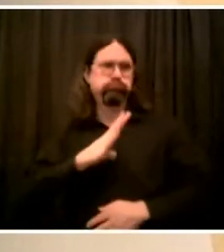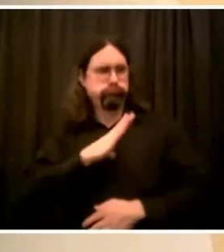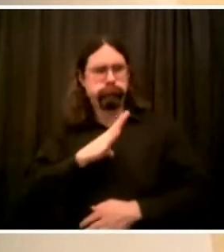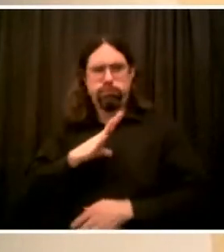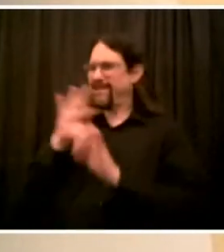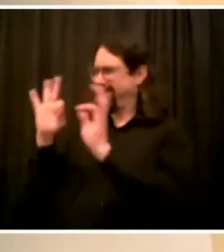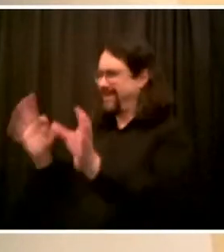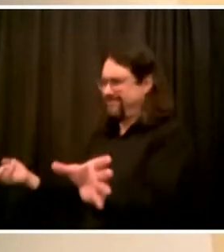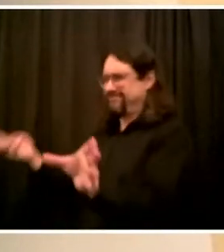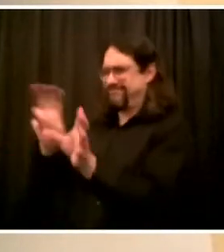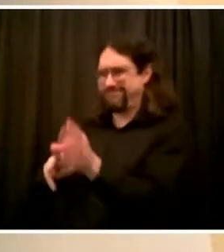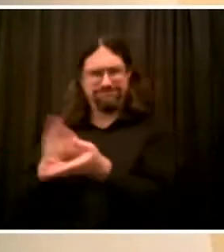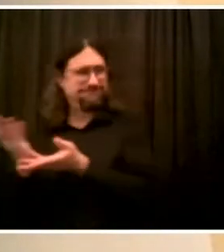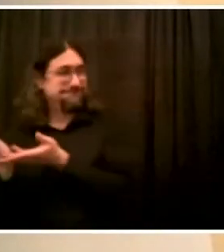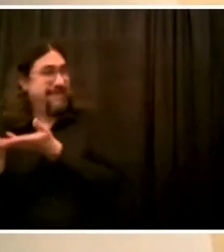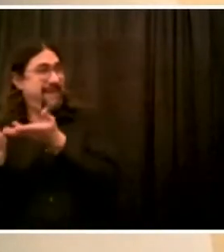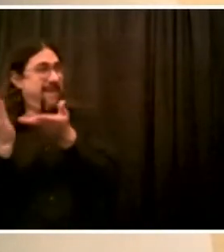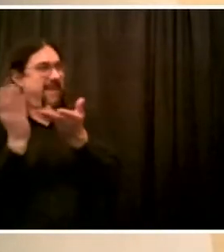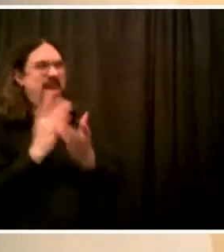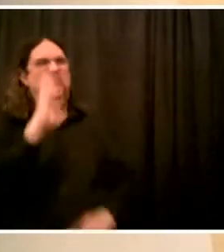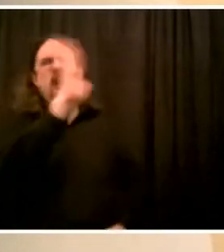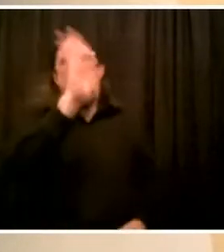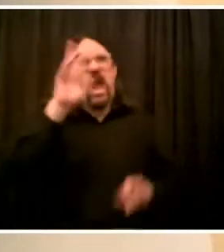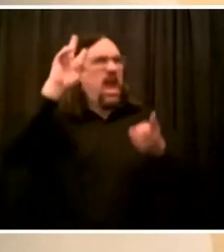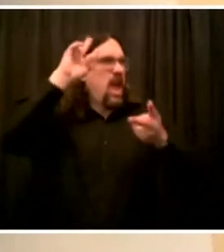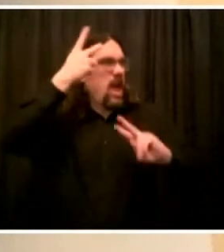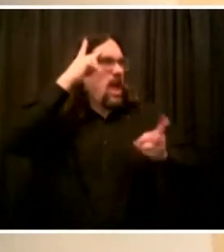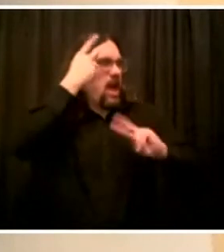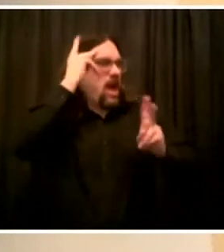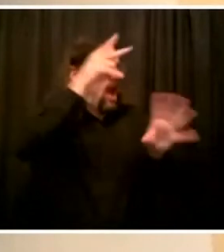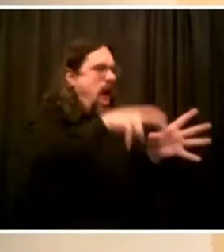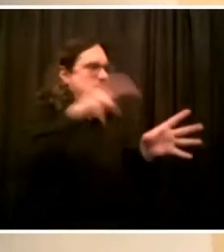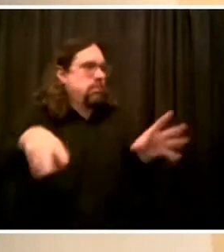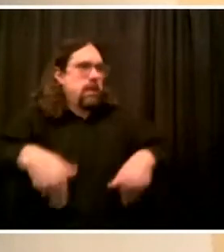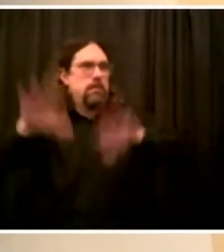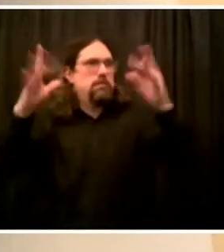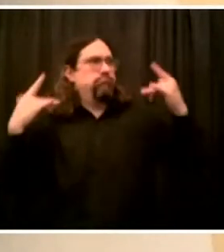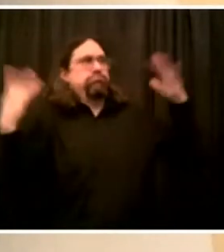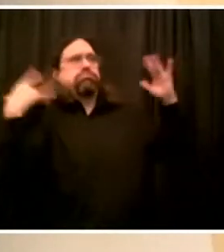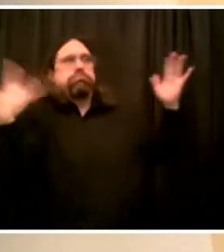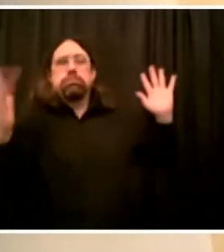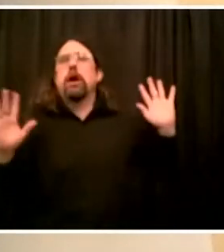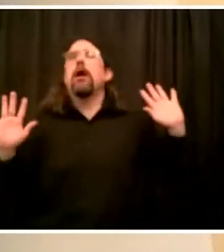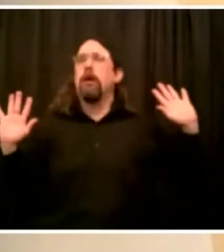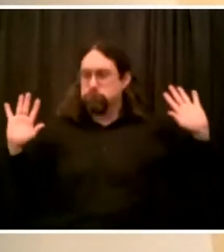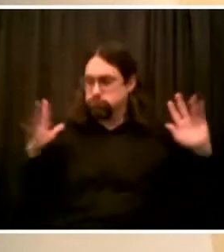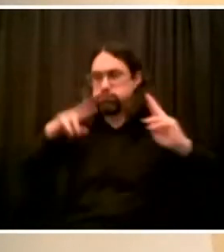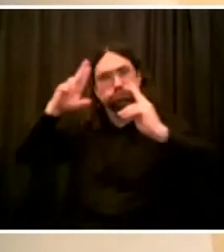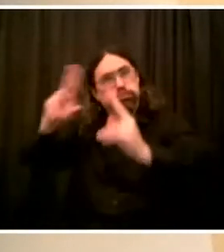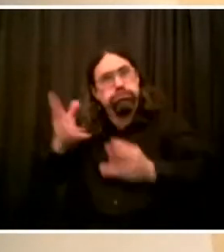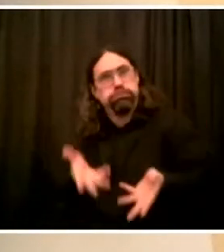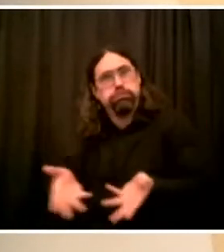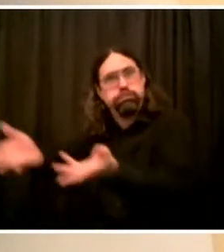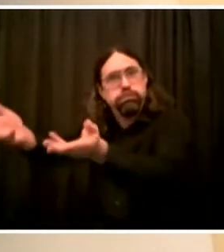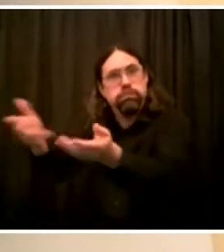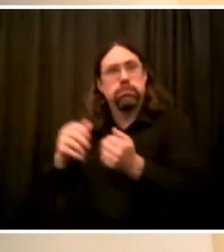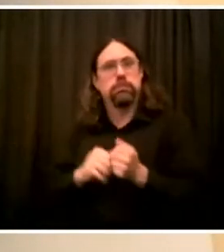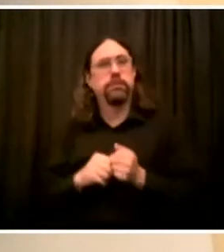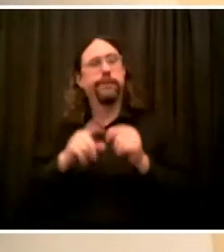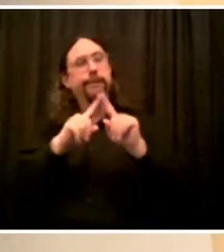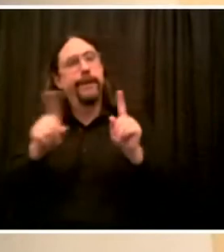It's understandable that they're distrustful of every system they've ever interacted with because they've been let down repeatedly. To me, at the end